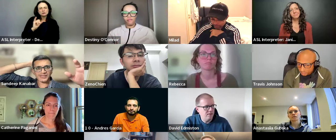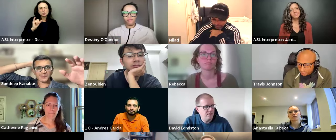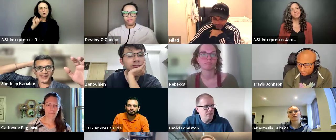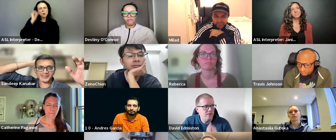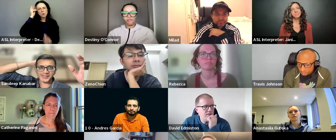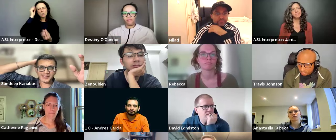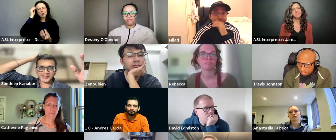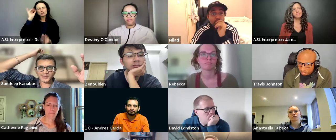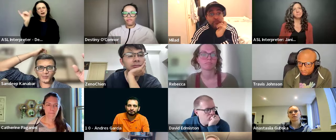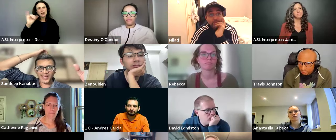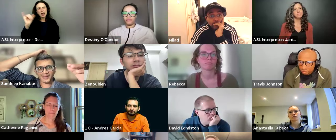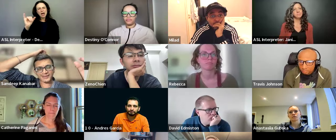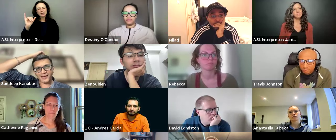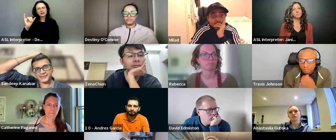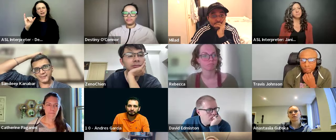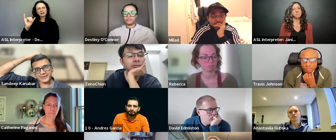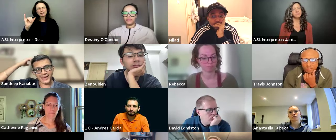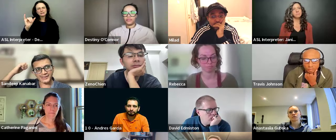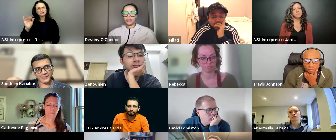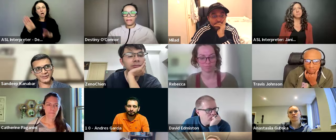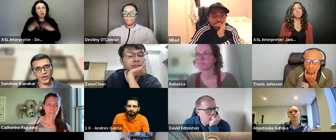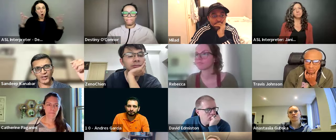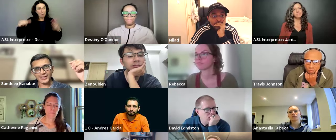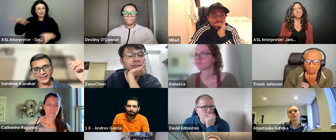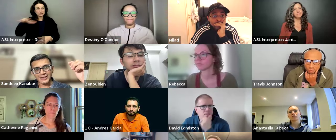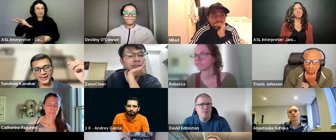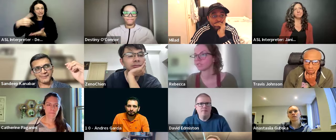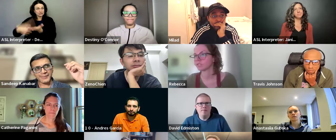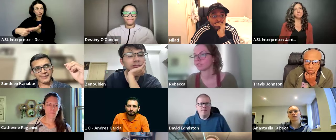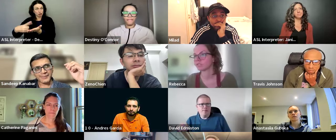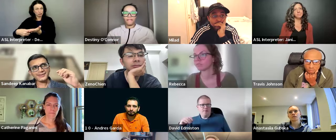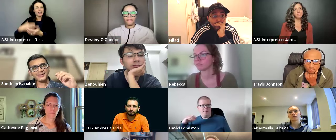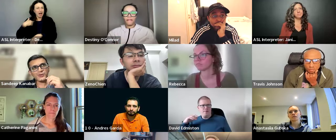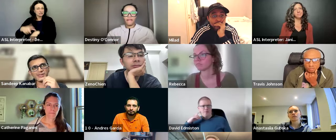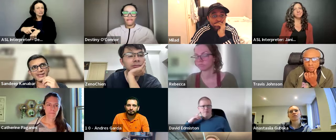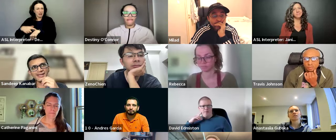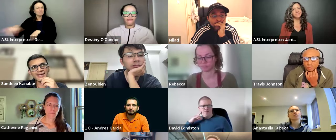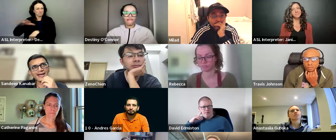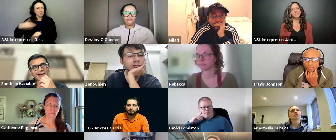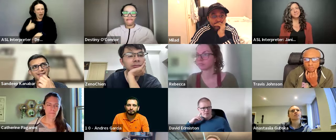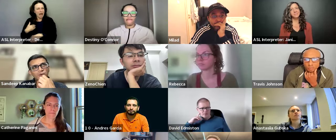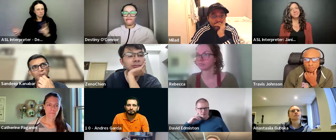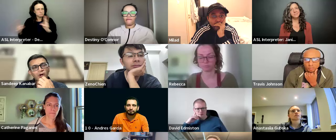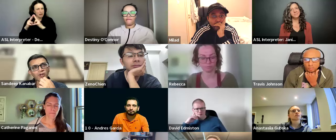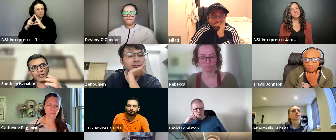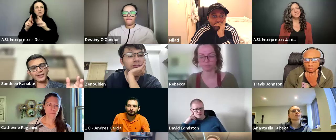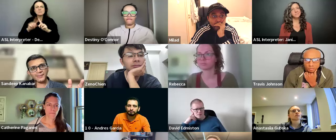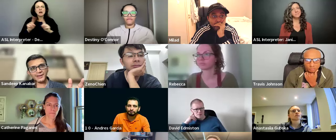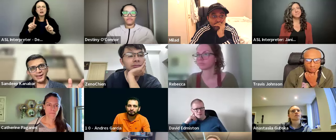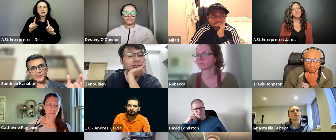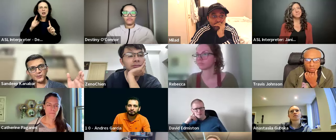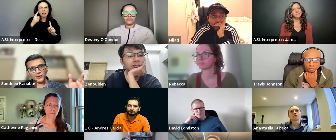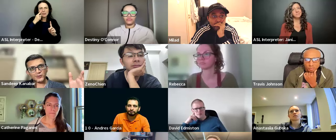the open space discussion we had last time in the exhibit hall. But I think you see, the KubeCon